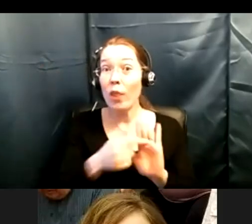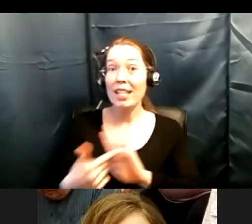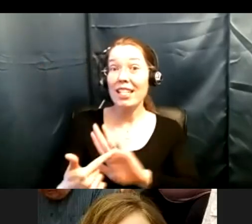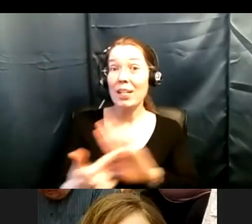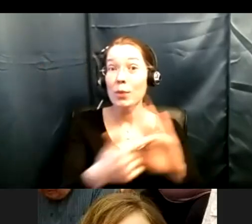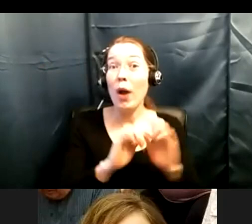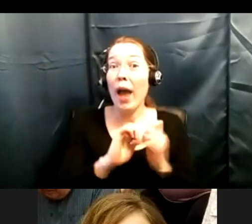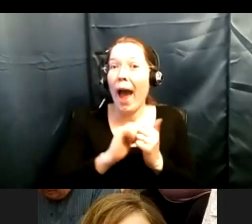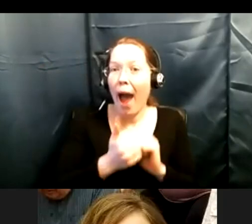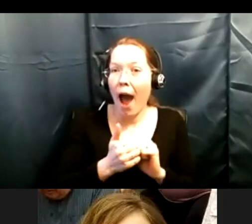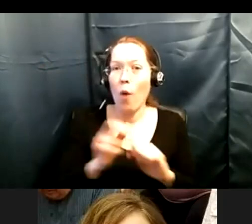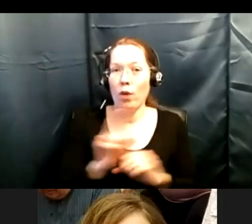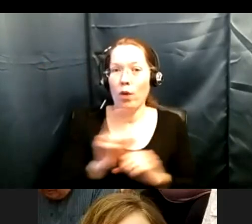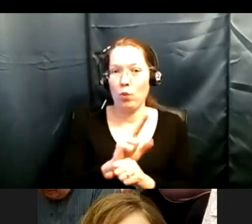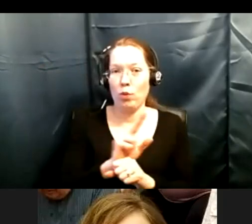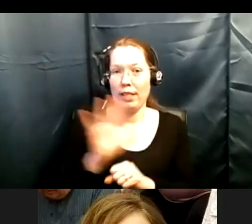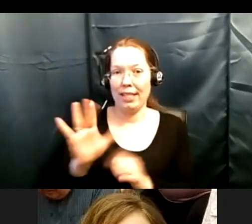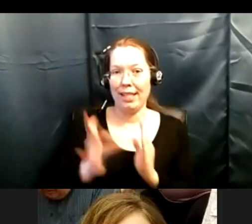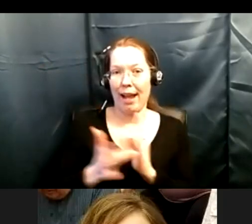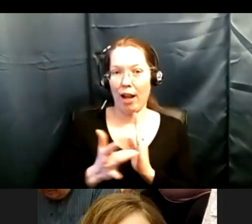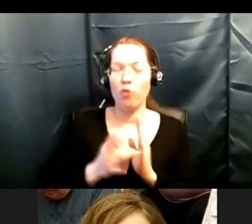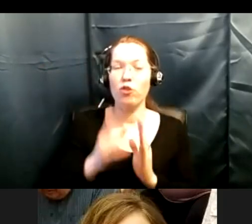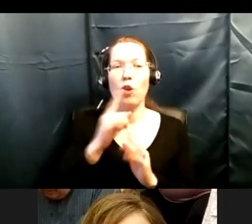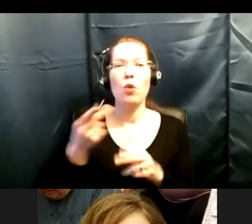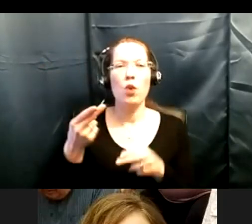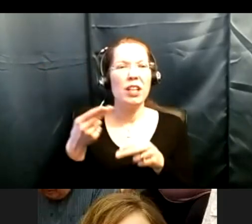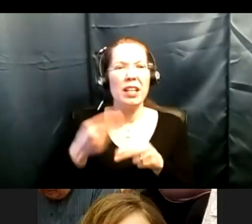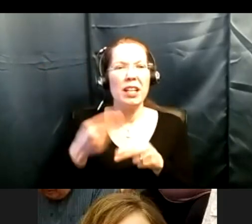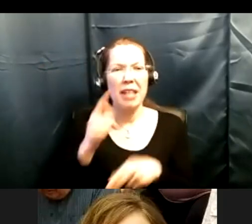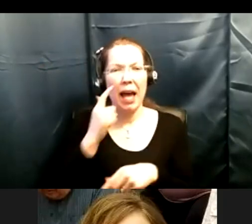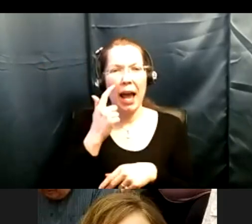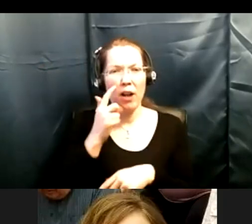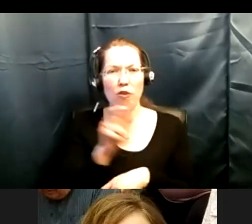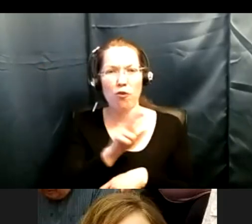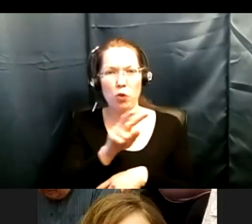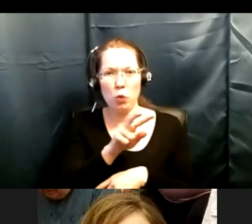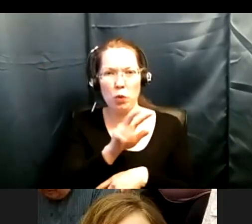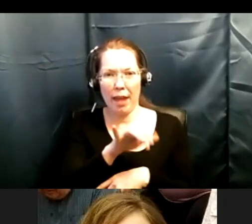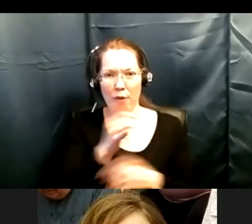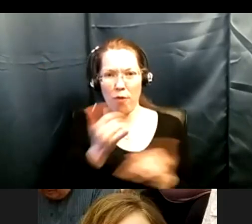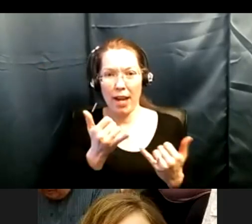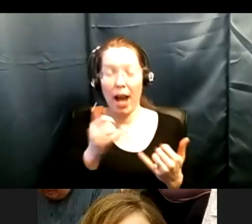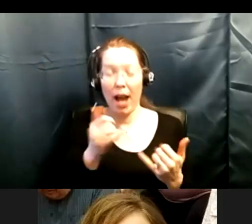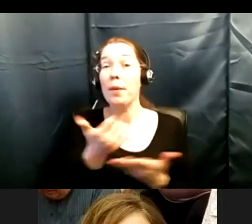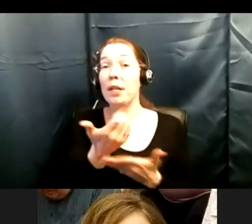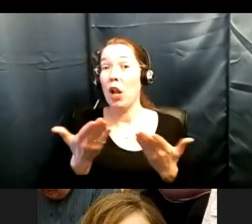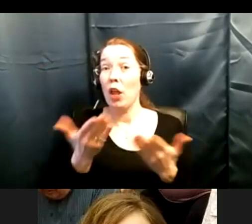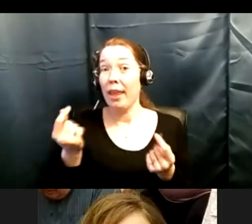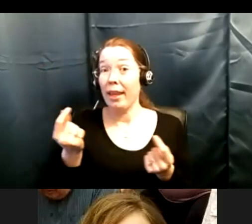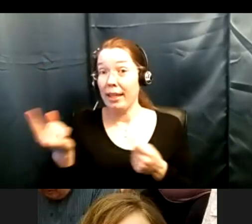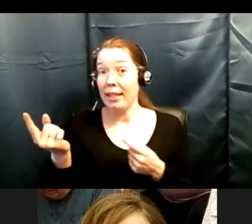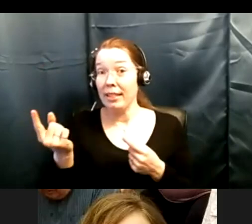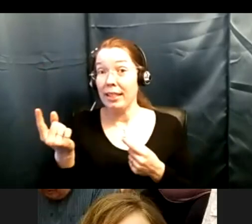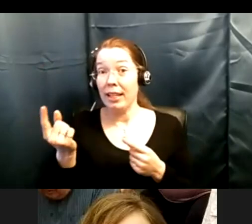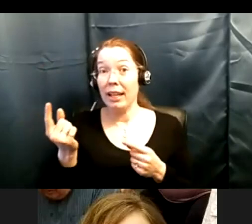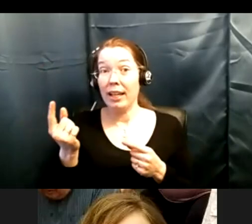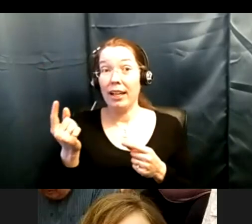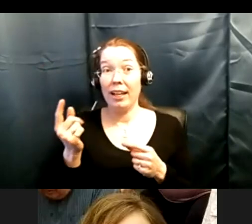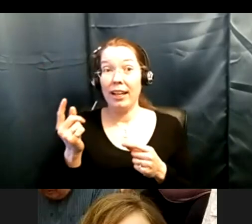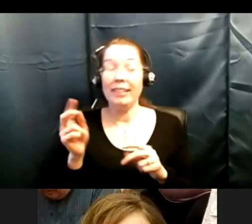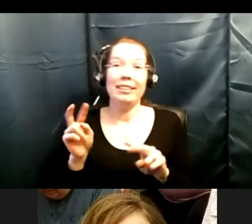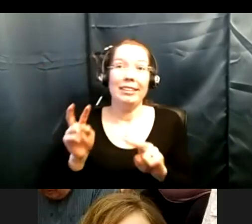this technology. So we'll just get a very tiny look at it right now. But another thing that he did in anticipation